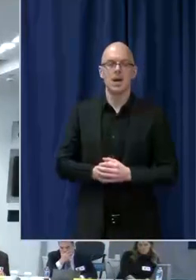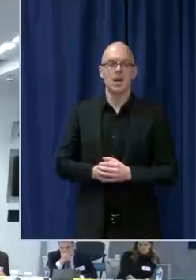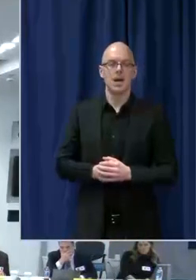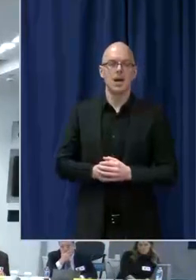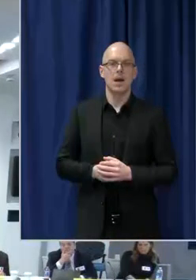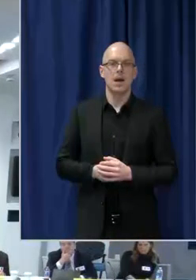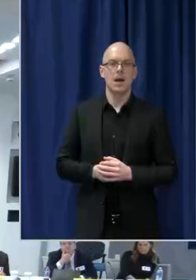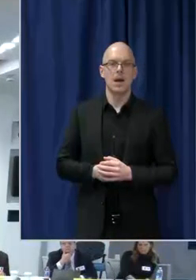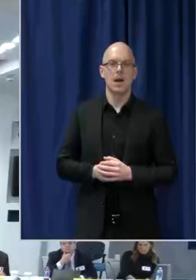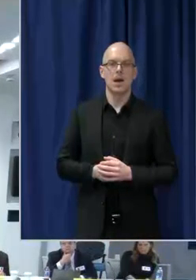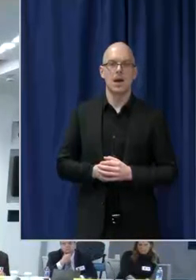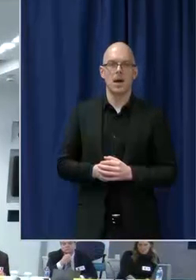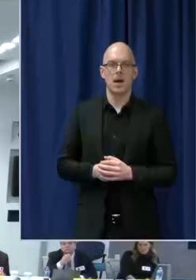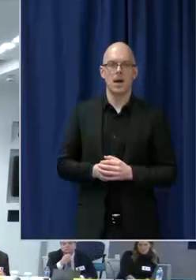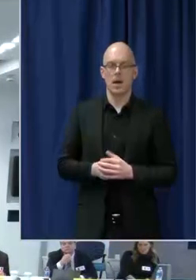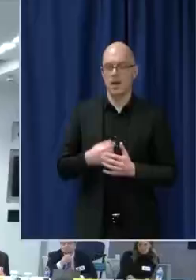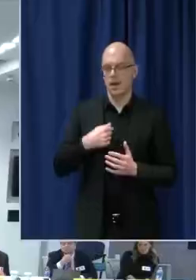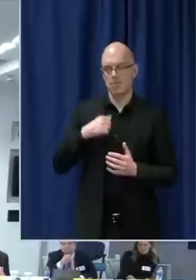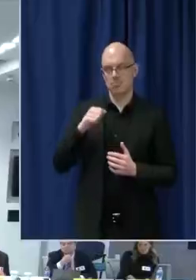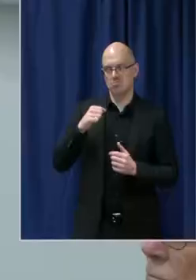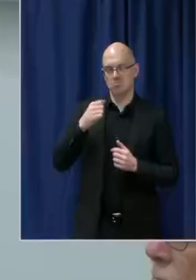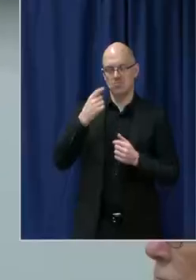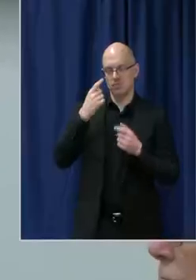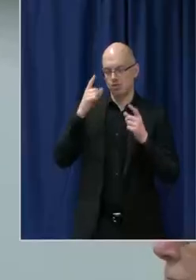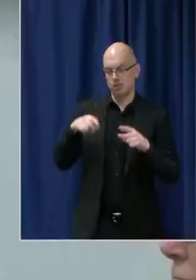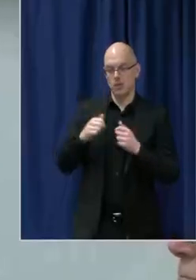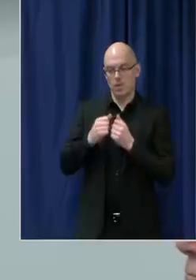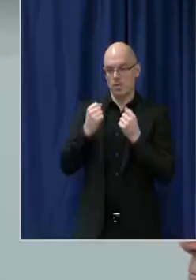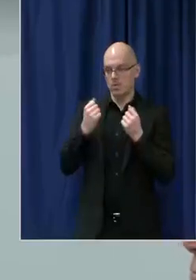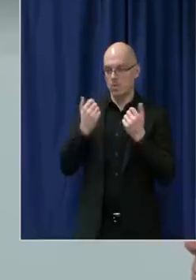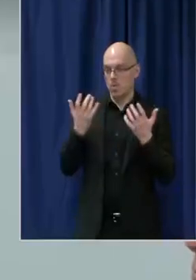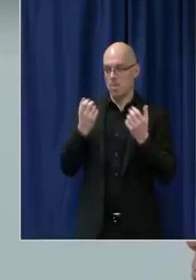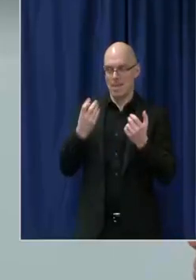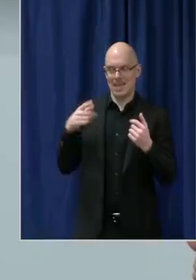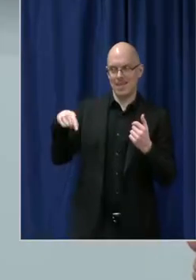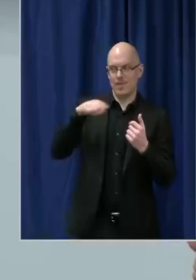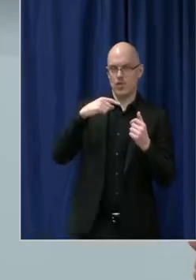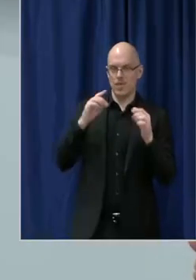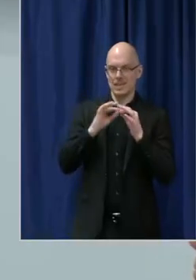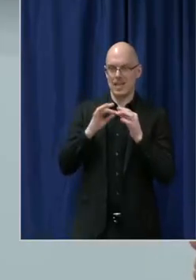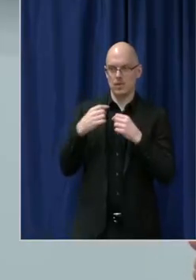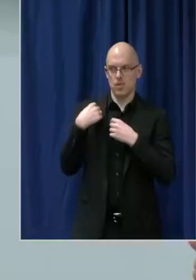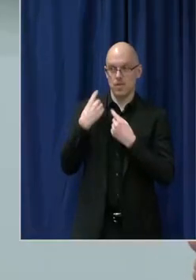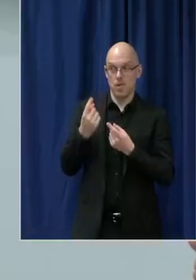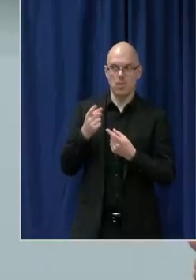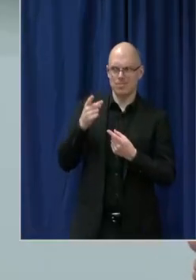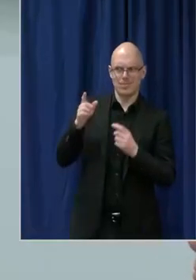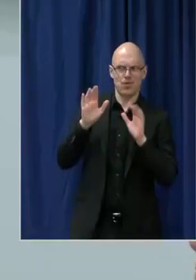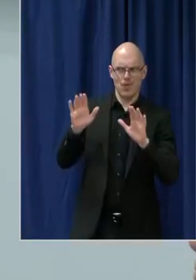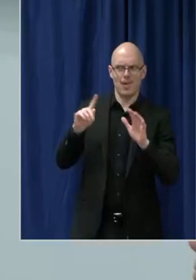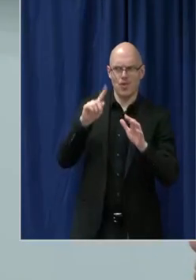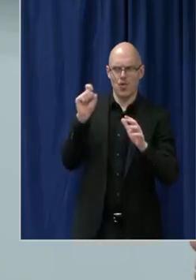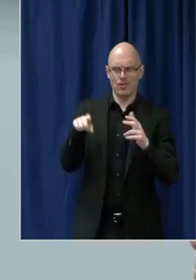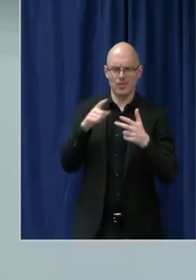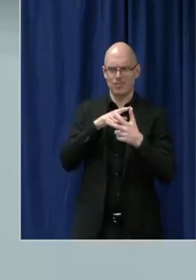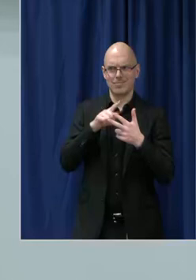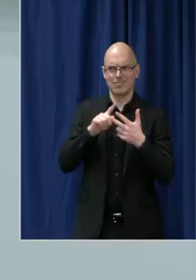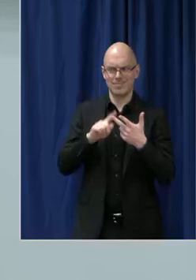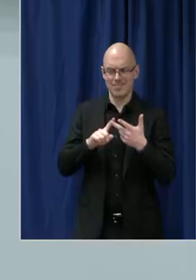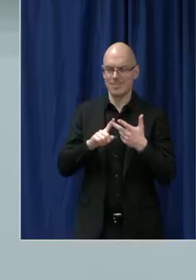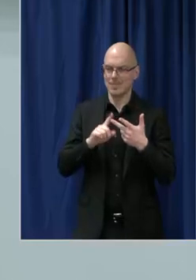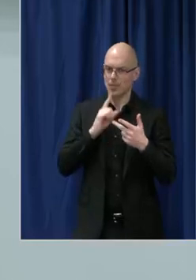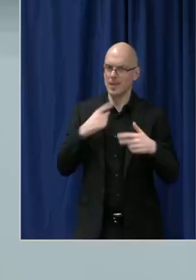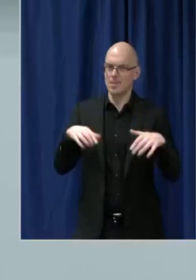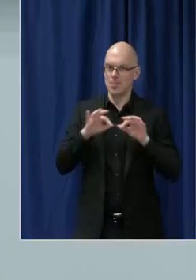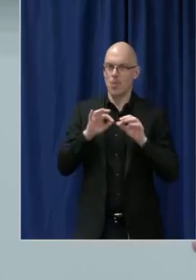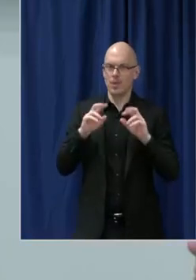I just want to echo what several have said, and you know, great set of questions, and I think really, really important topic.